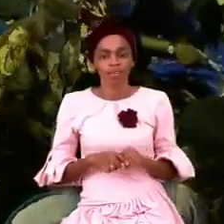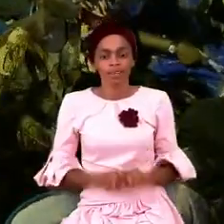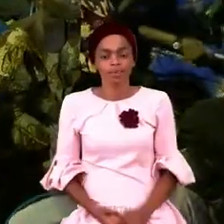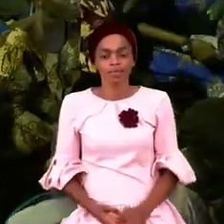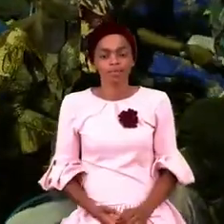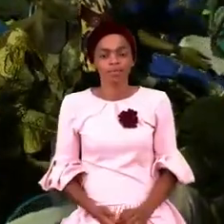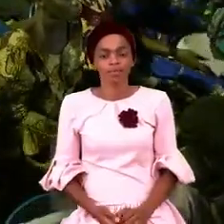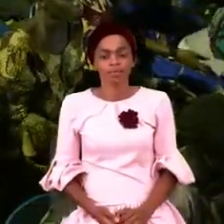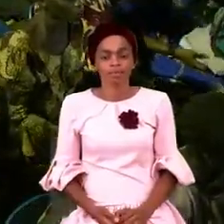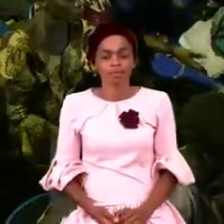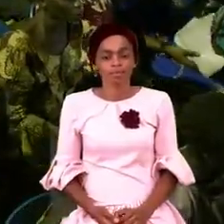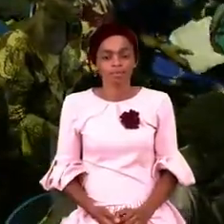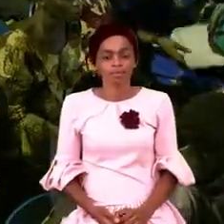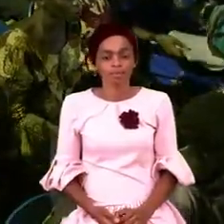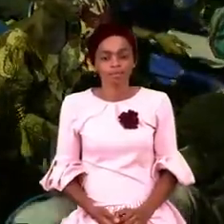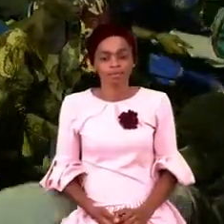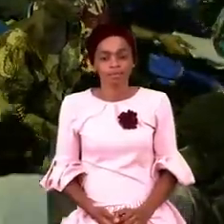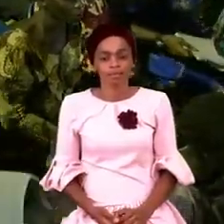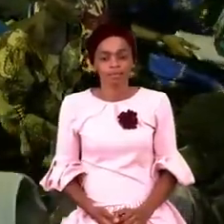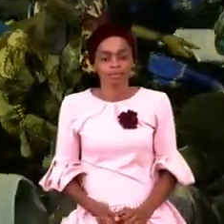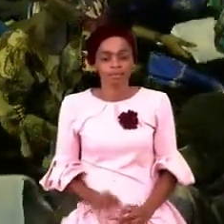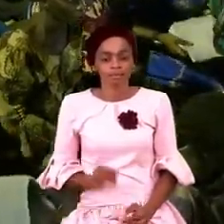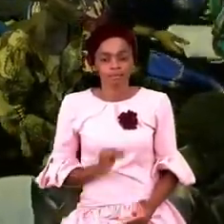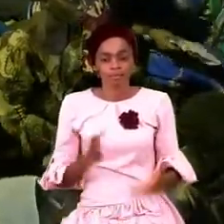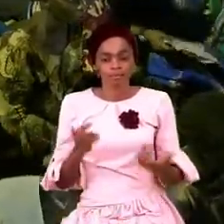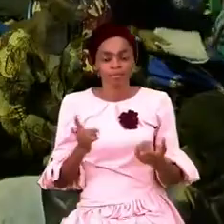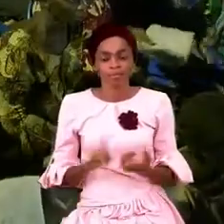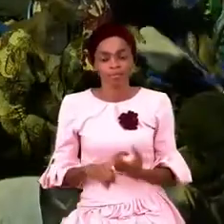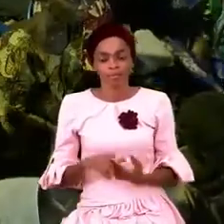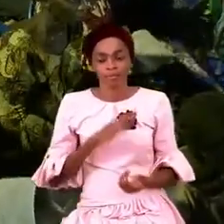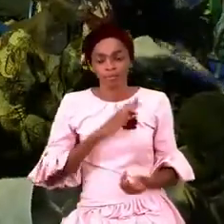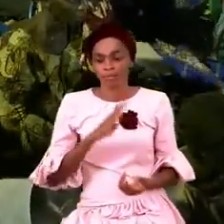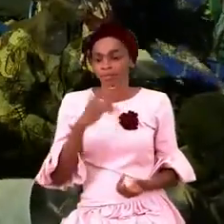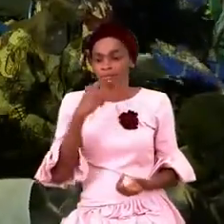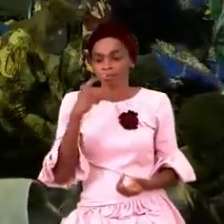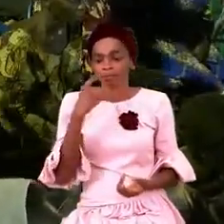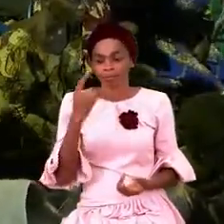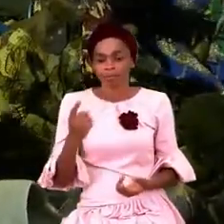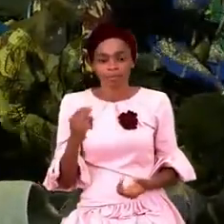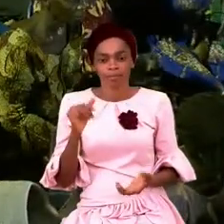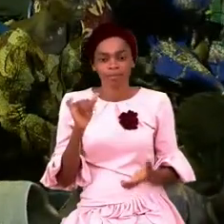what has been happening here, the flame,